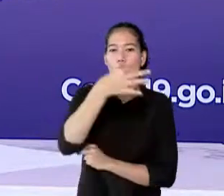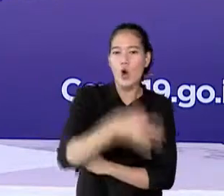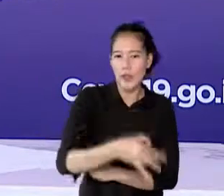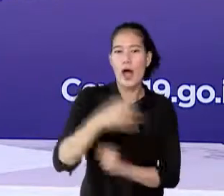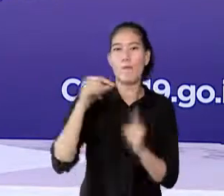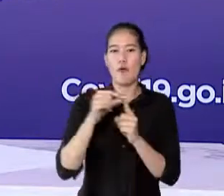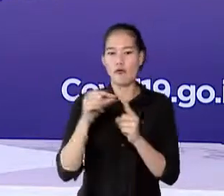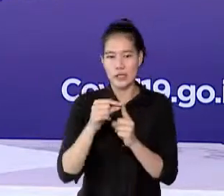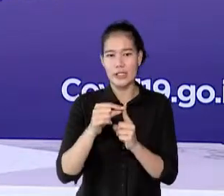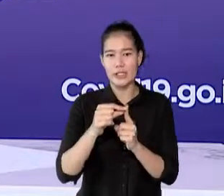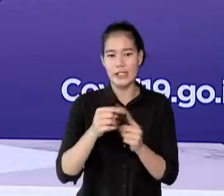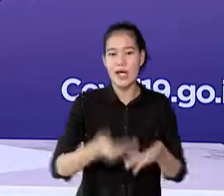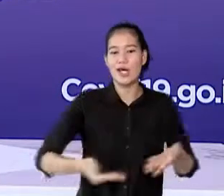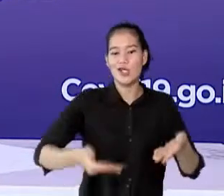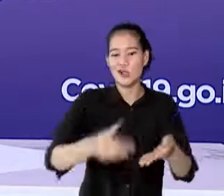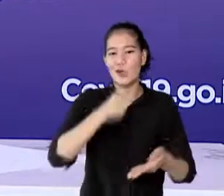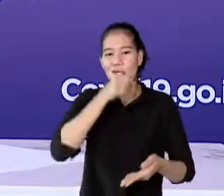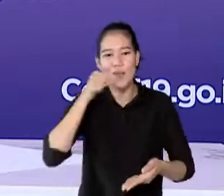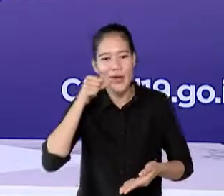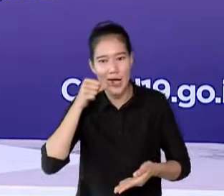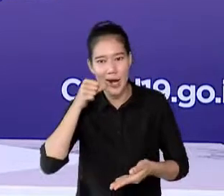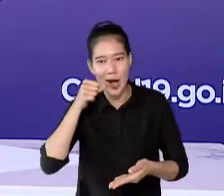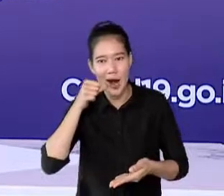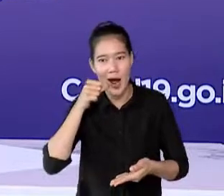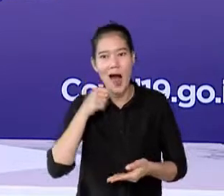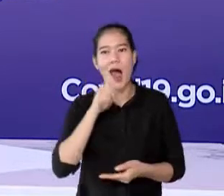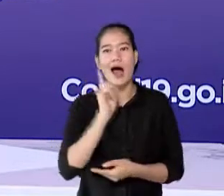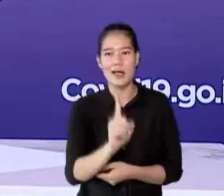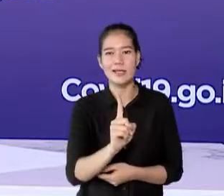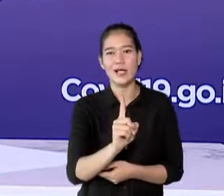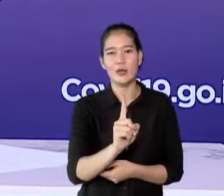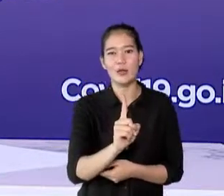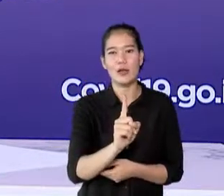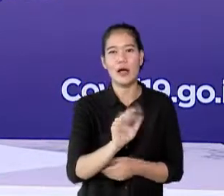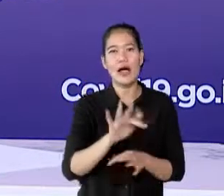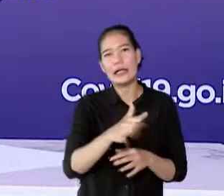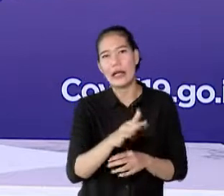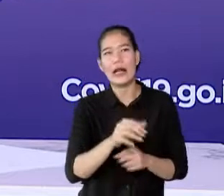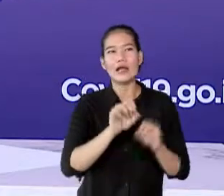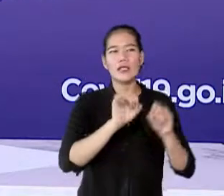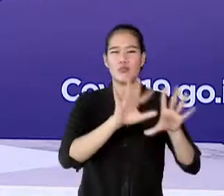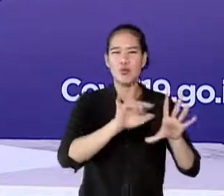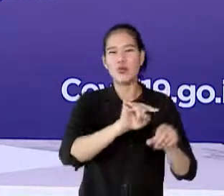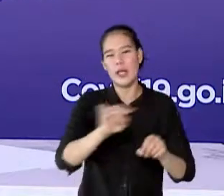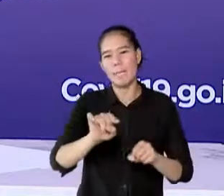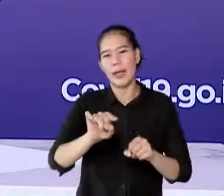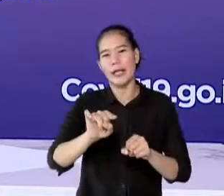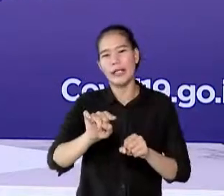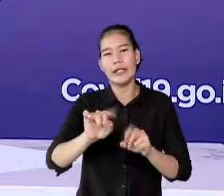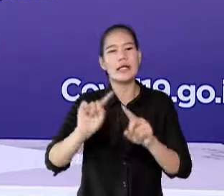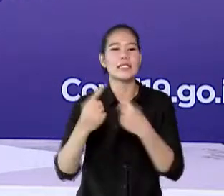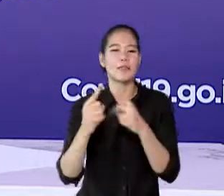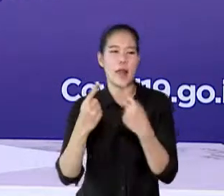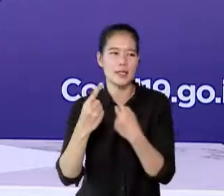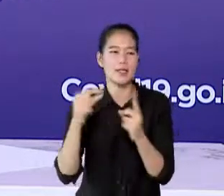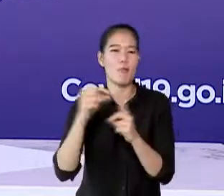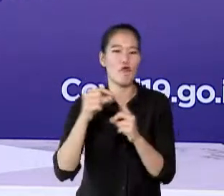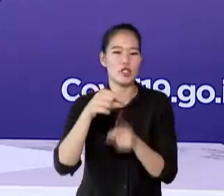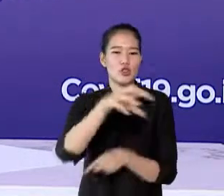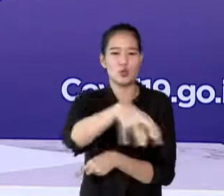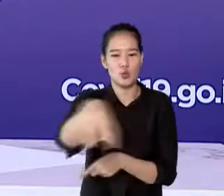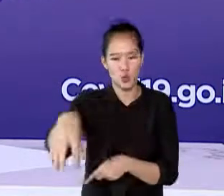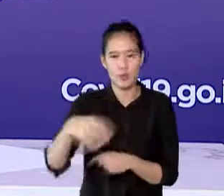in the red zone of high risk by one region from 10 to 11 districts and cities, and